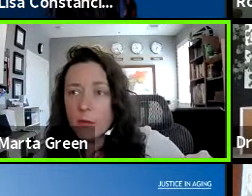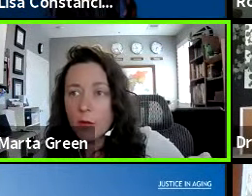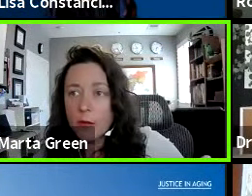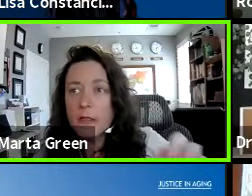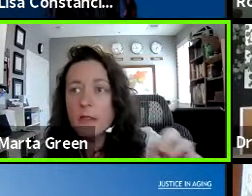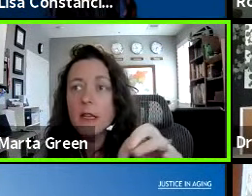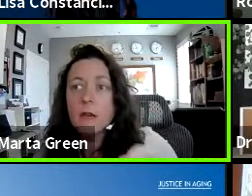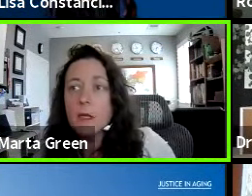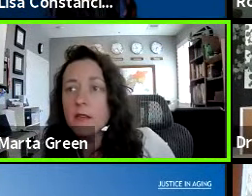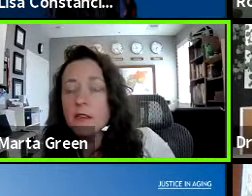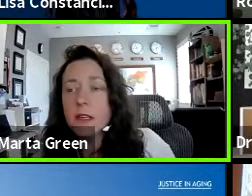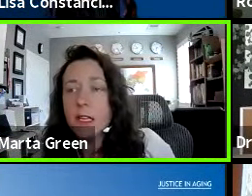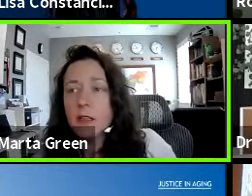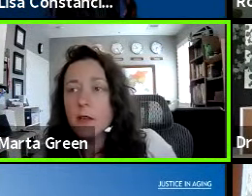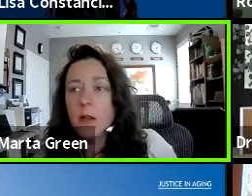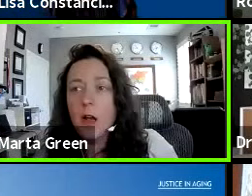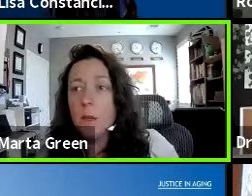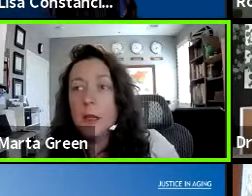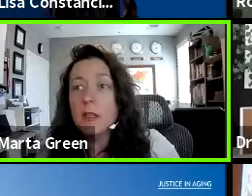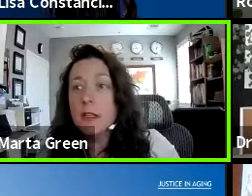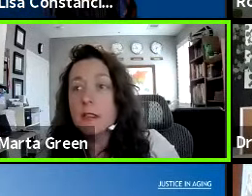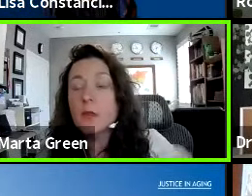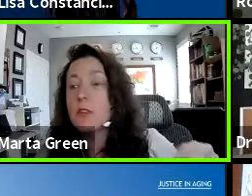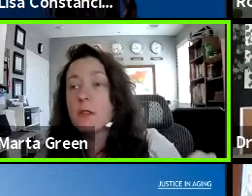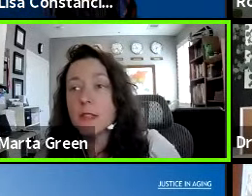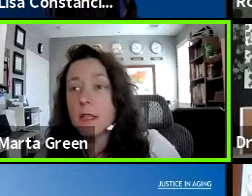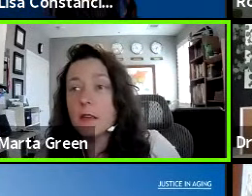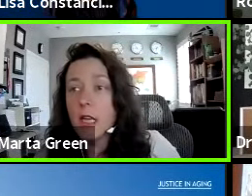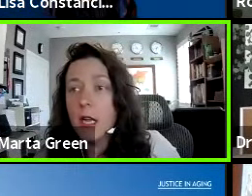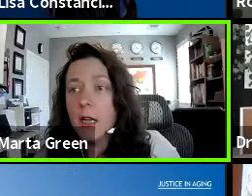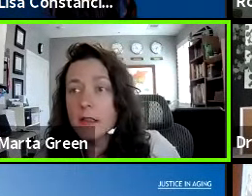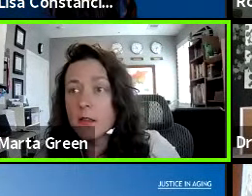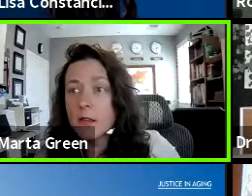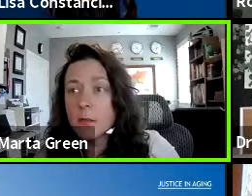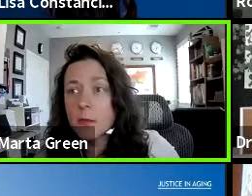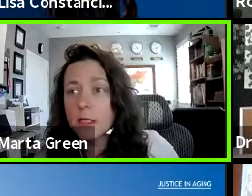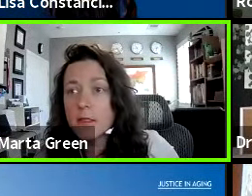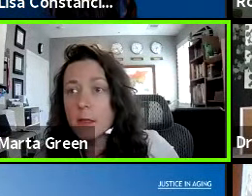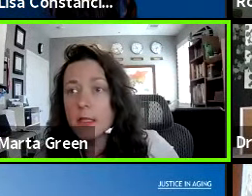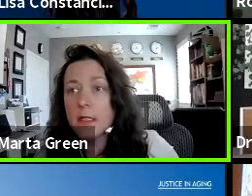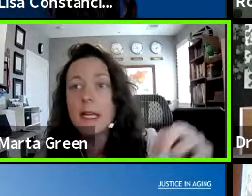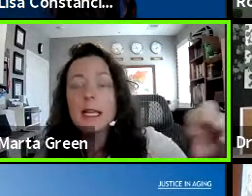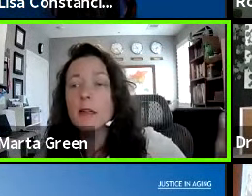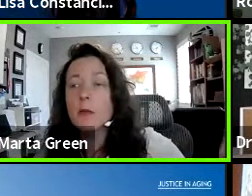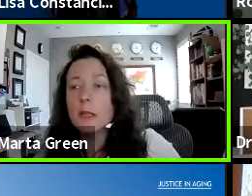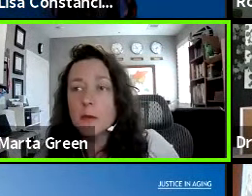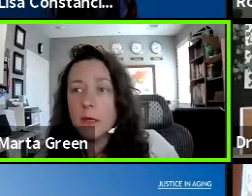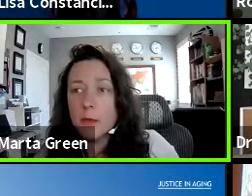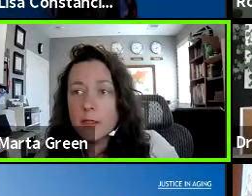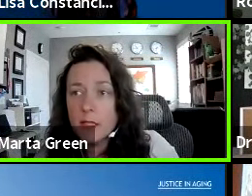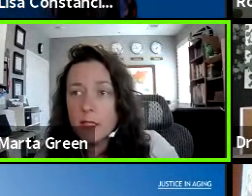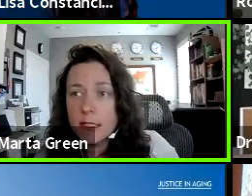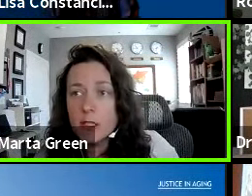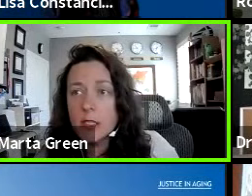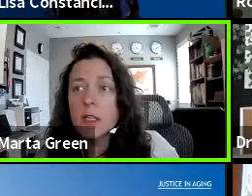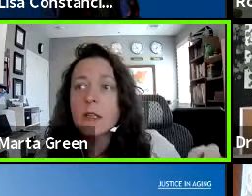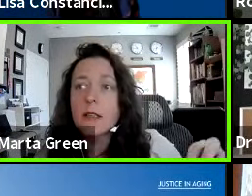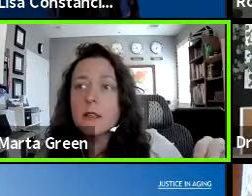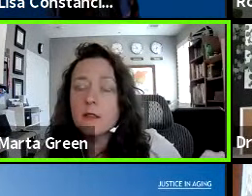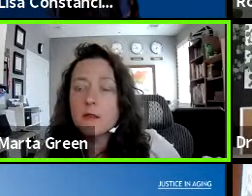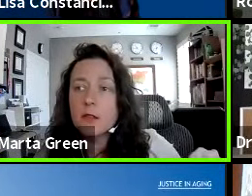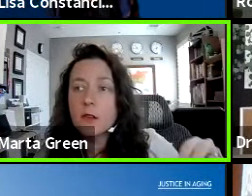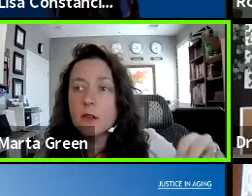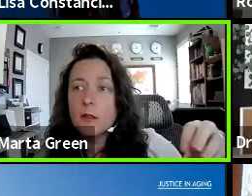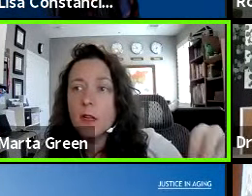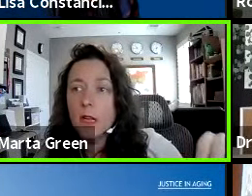affiliated with employment. They could be affiliated, maybe it's a regional center that serves people with disabilities. It could be a community-based organization